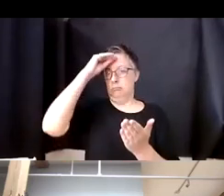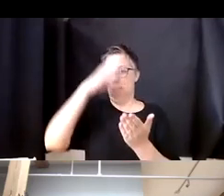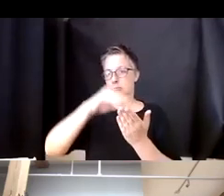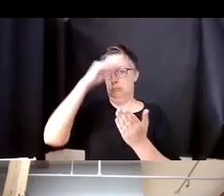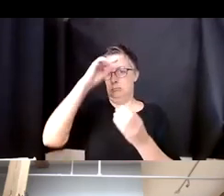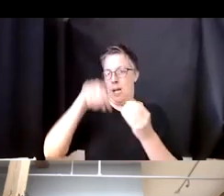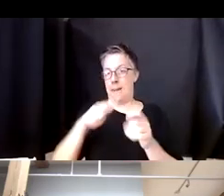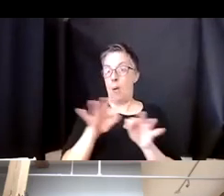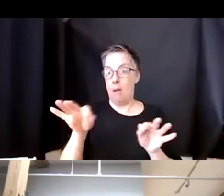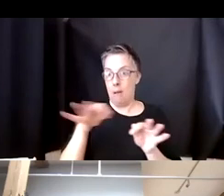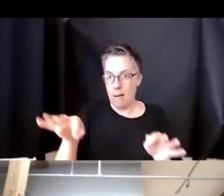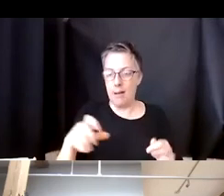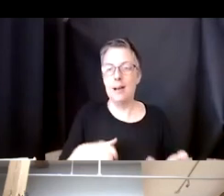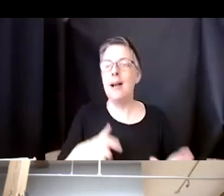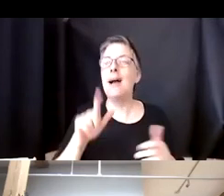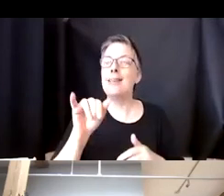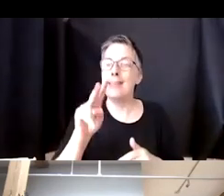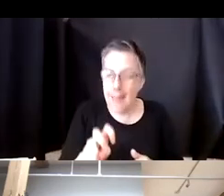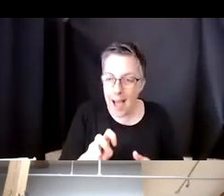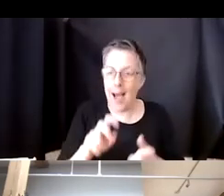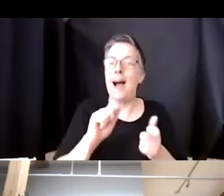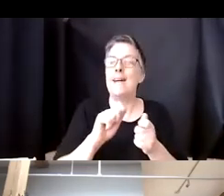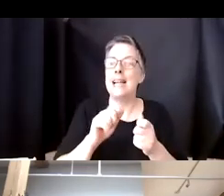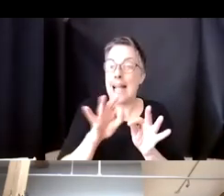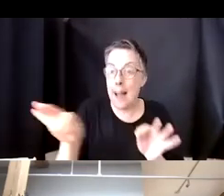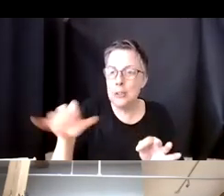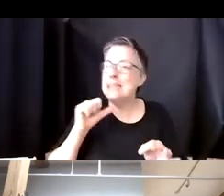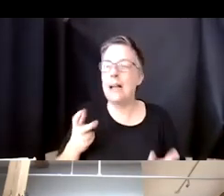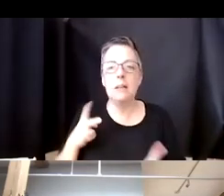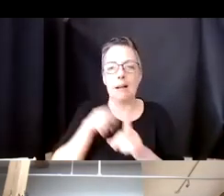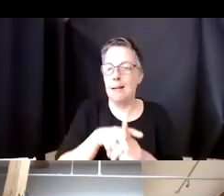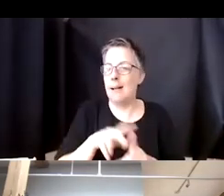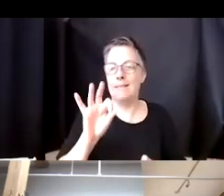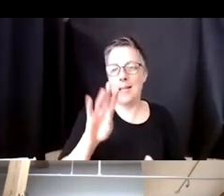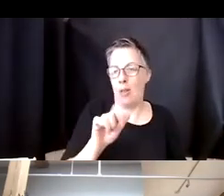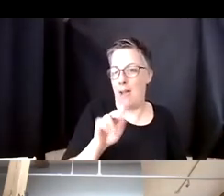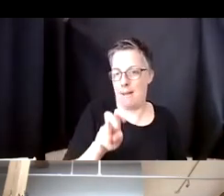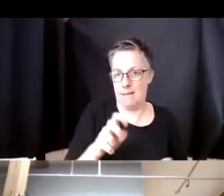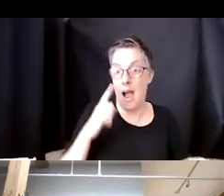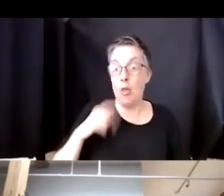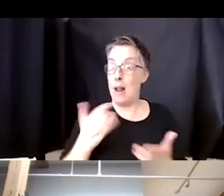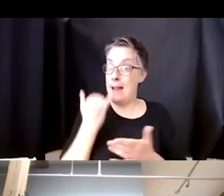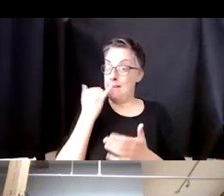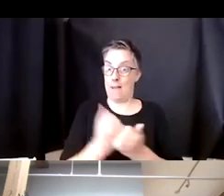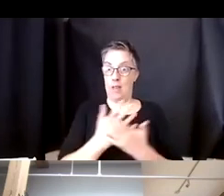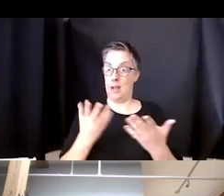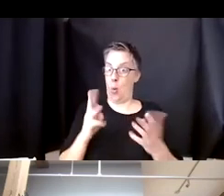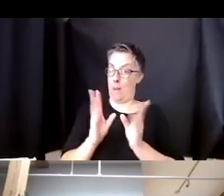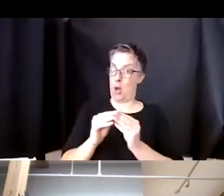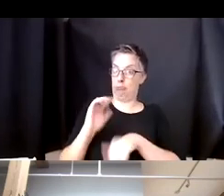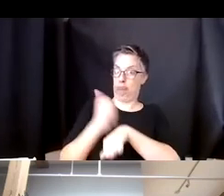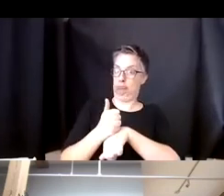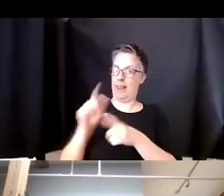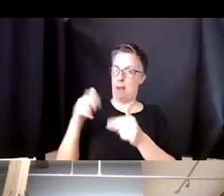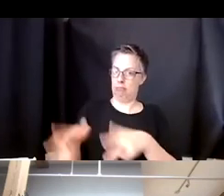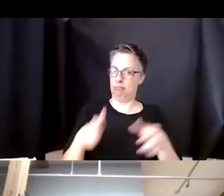not translating to Facebook Live, which I didn't expect. I thought that if we had everything sorted on the webinar that it would automatically